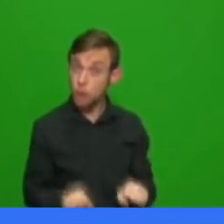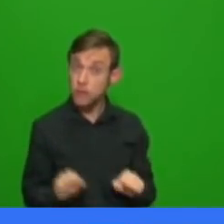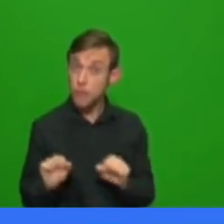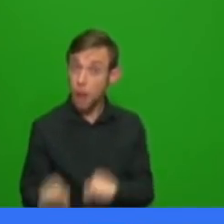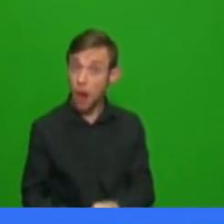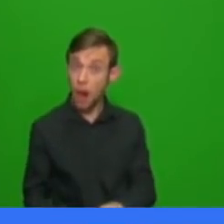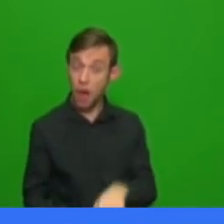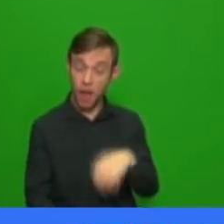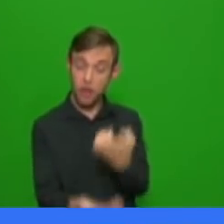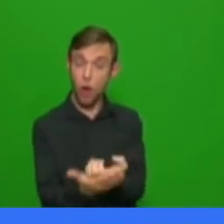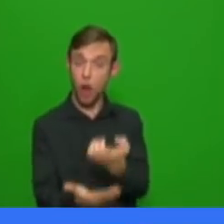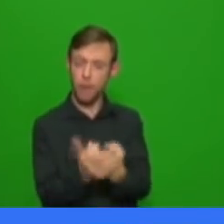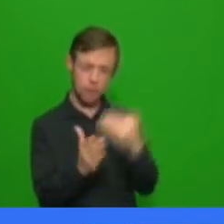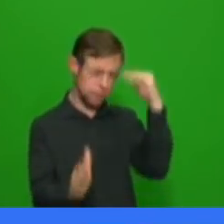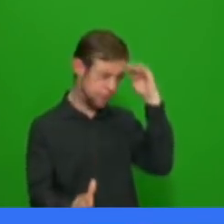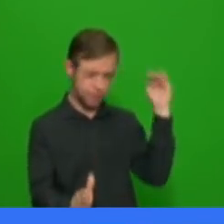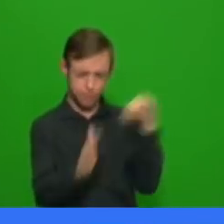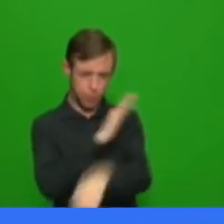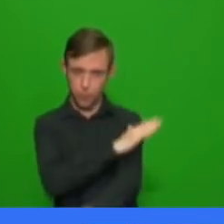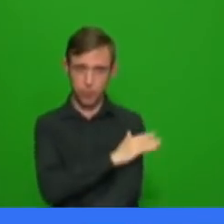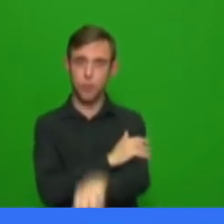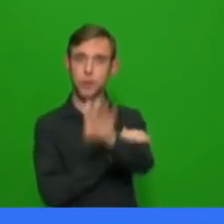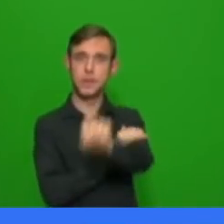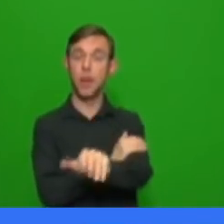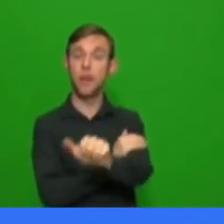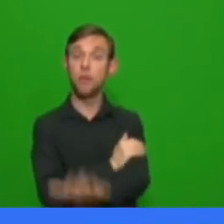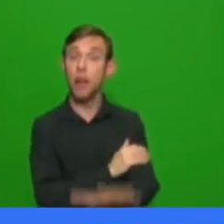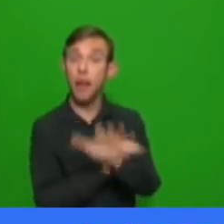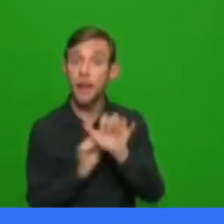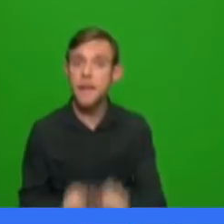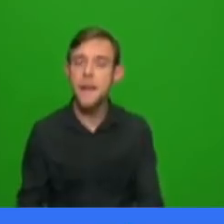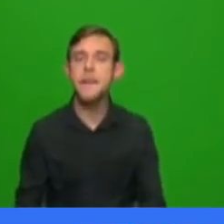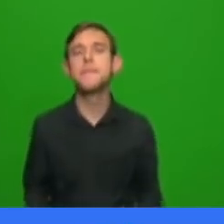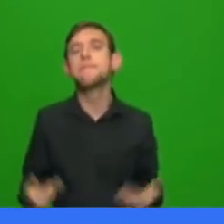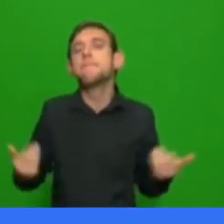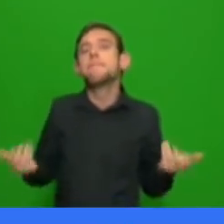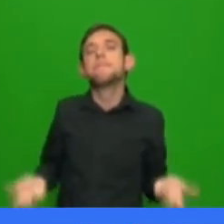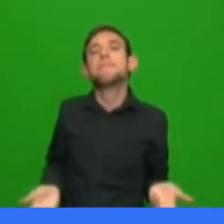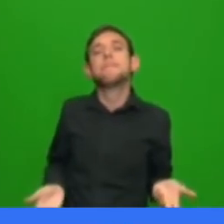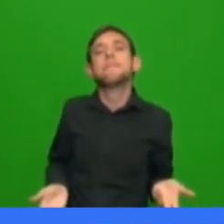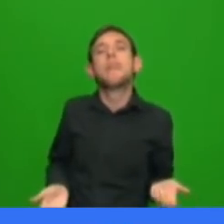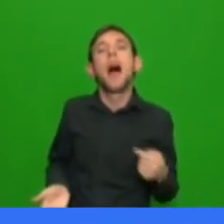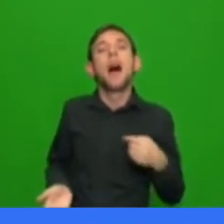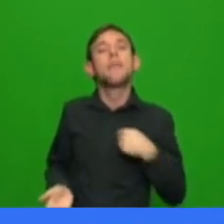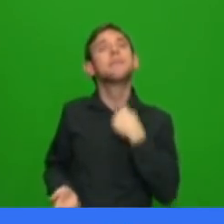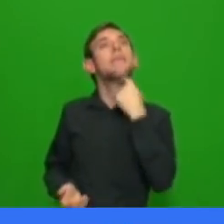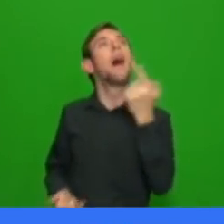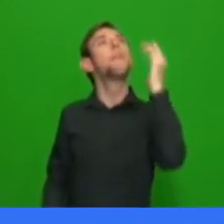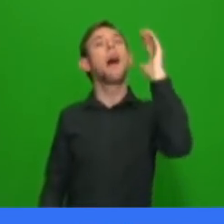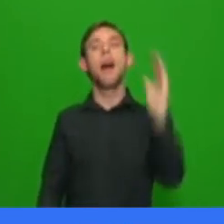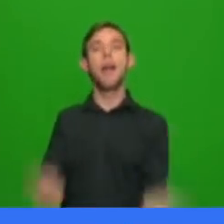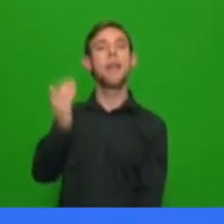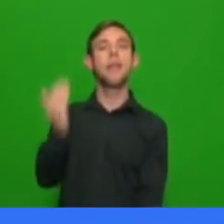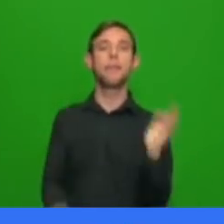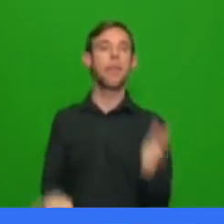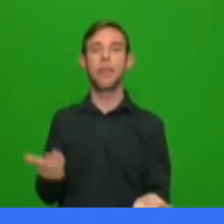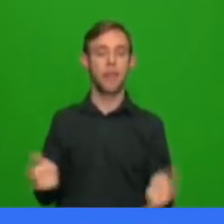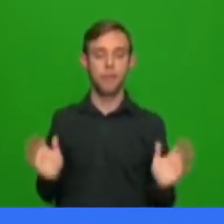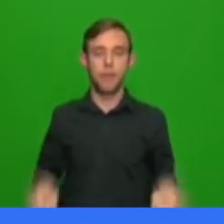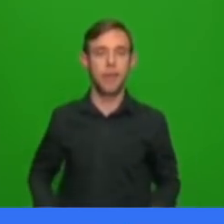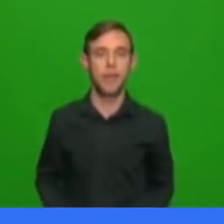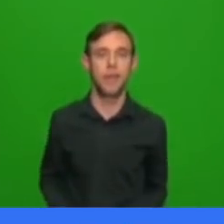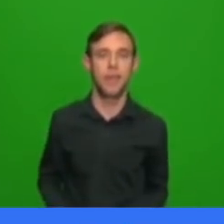technical recession? Well, probabilities, I cannot judge a probability. It might not happen. What is important is